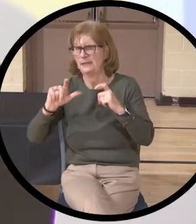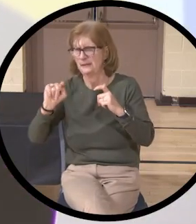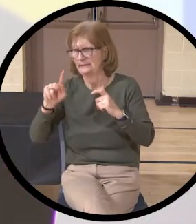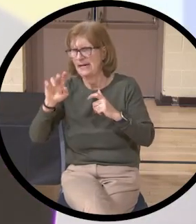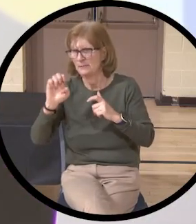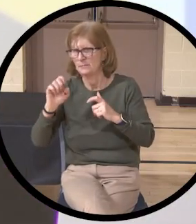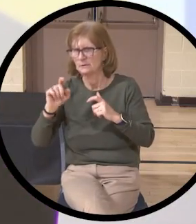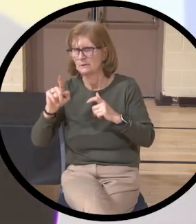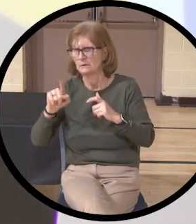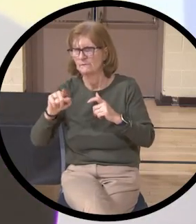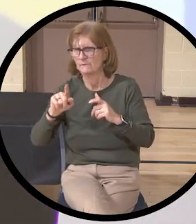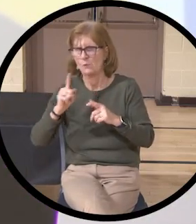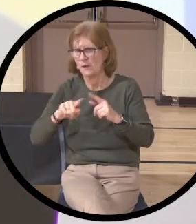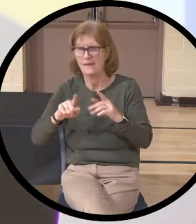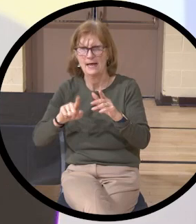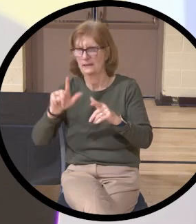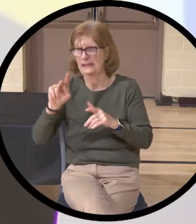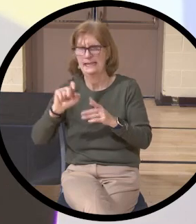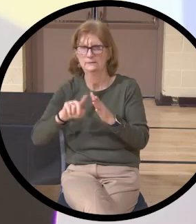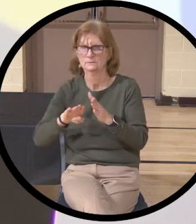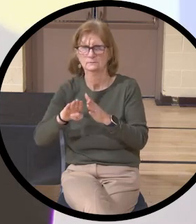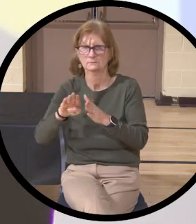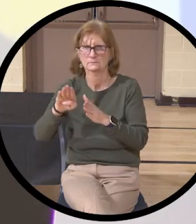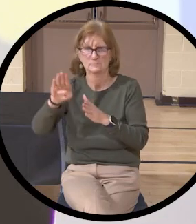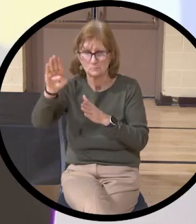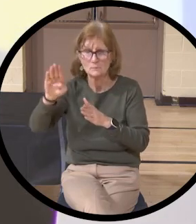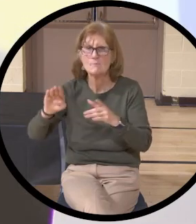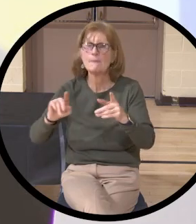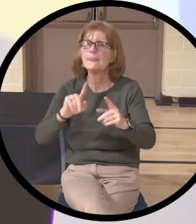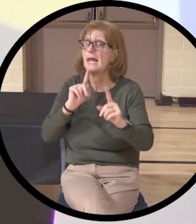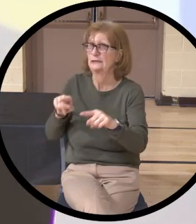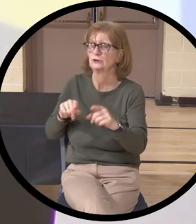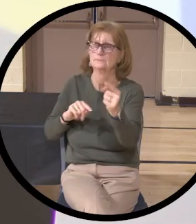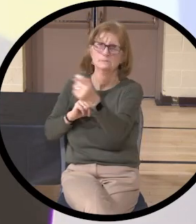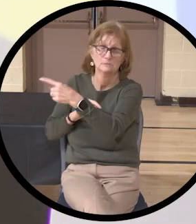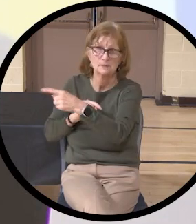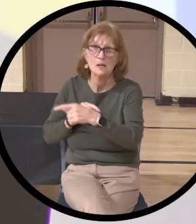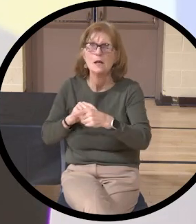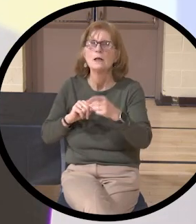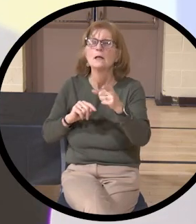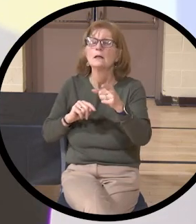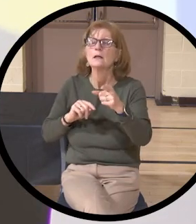climbing lane, not having them? Particularly